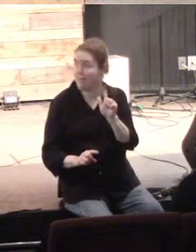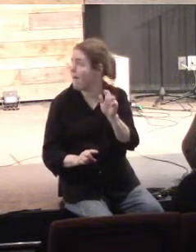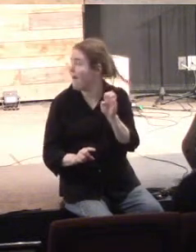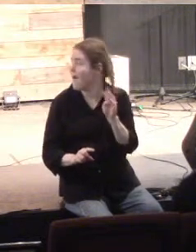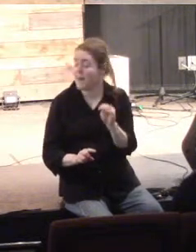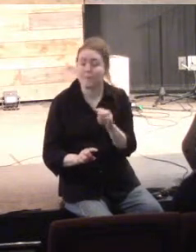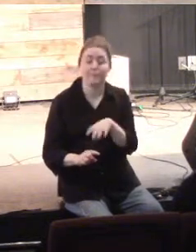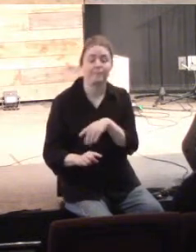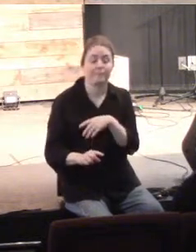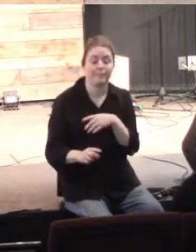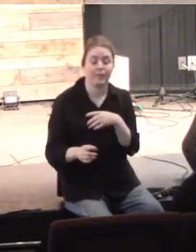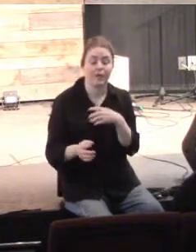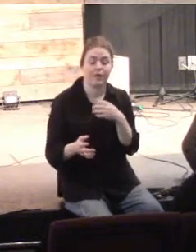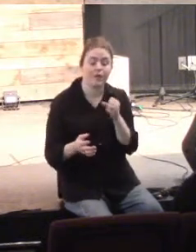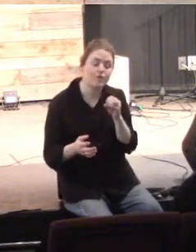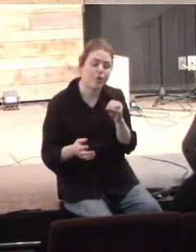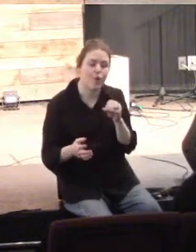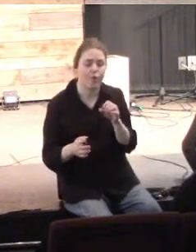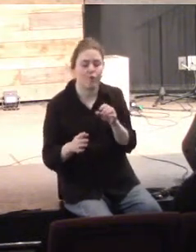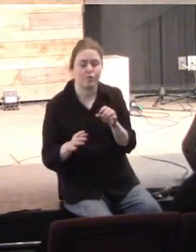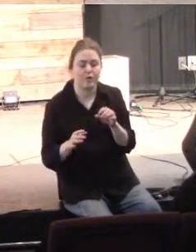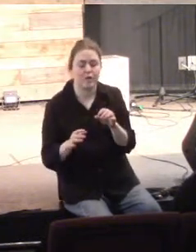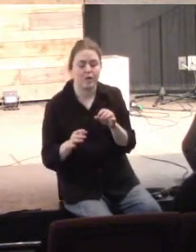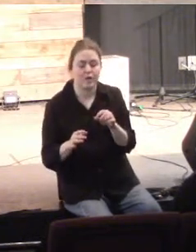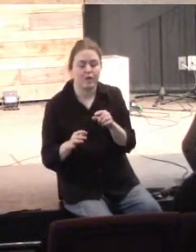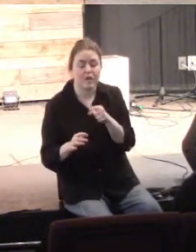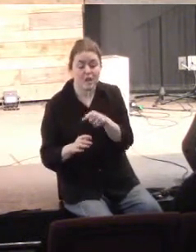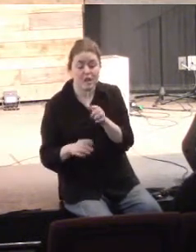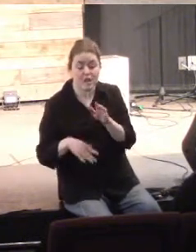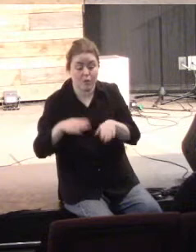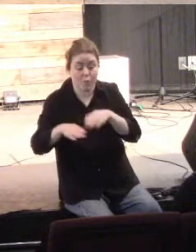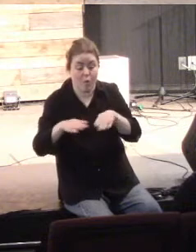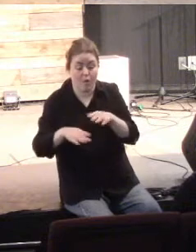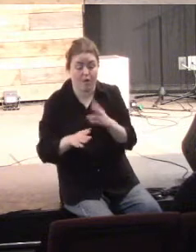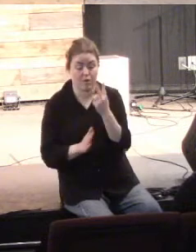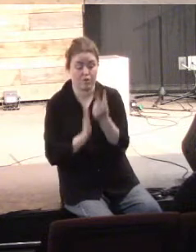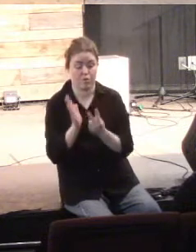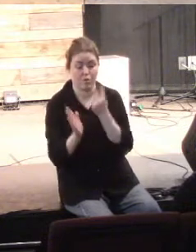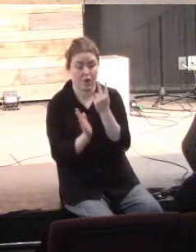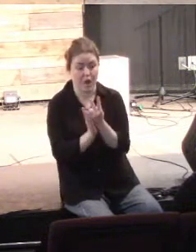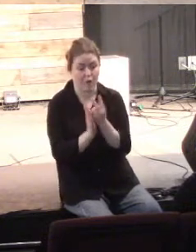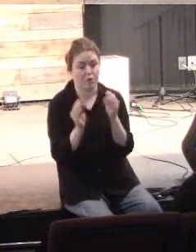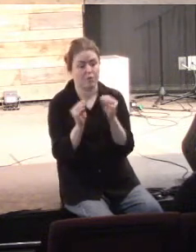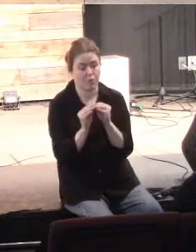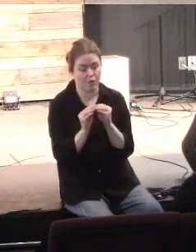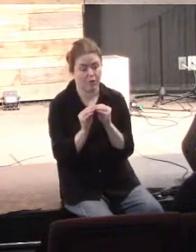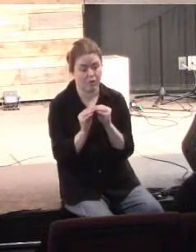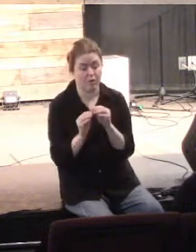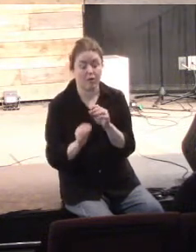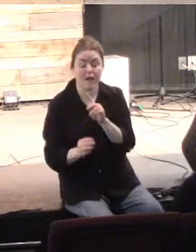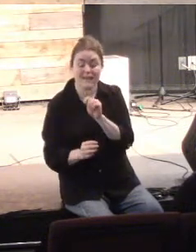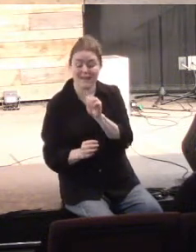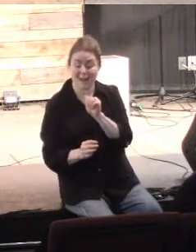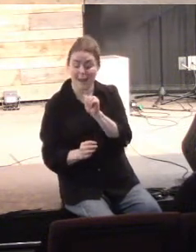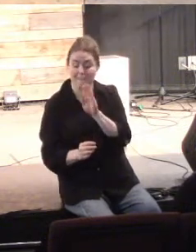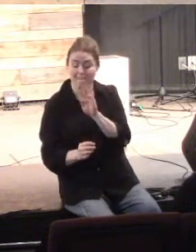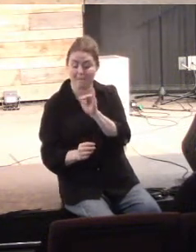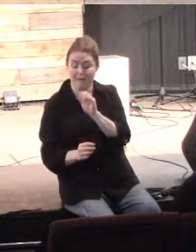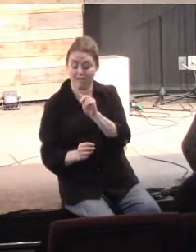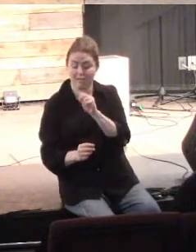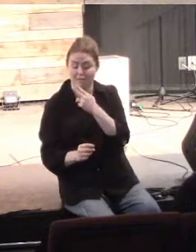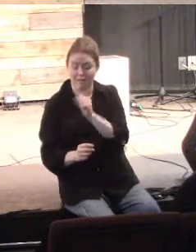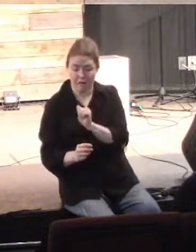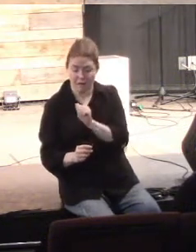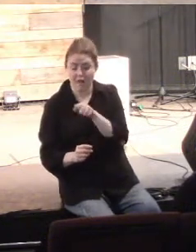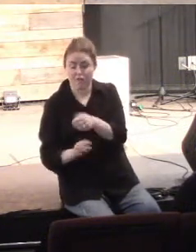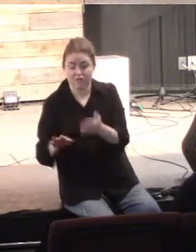is about another 2 to 4 hour walk. It says that she died. They washed her. They